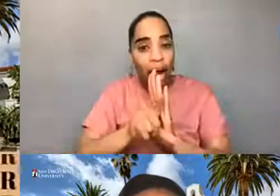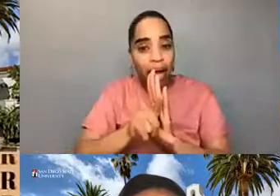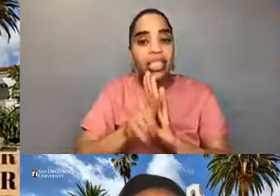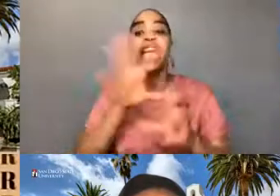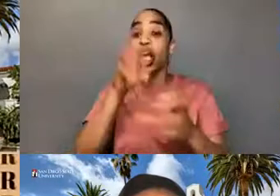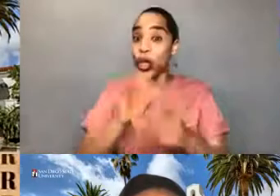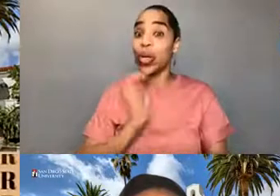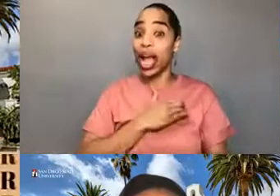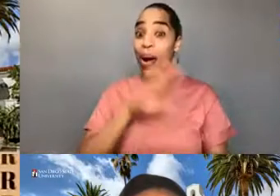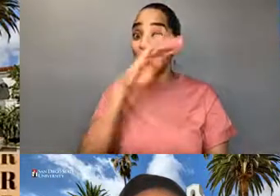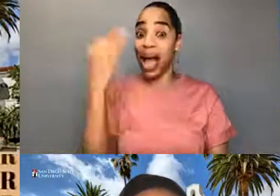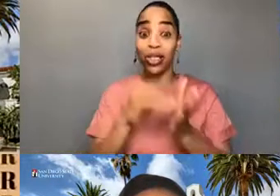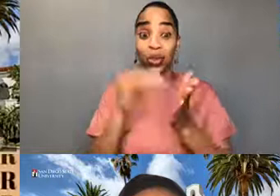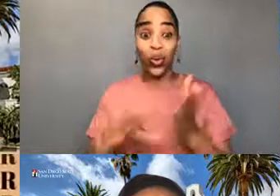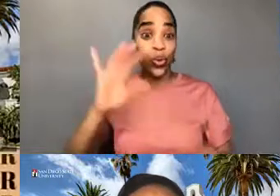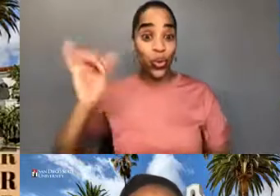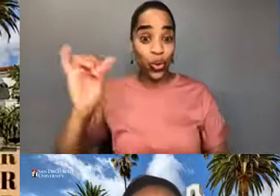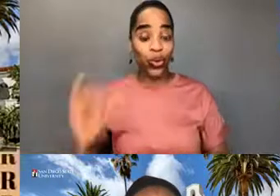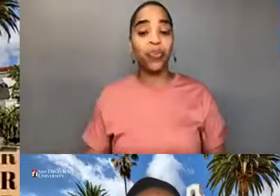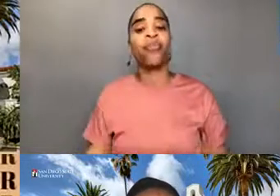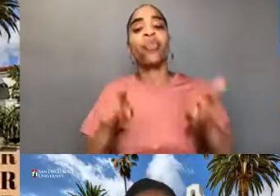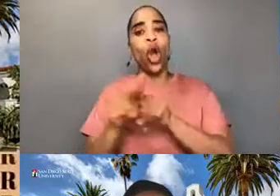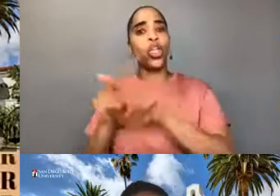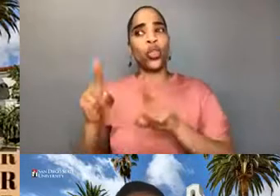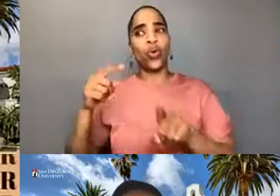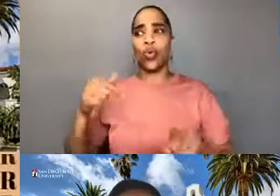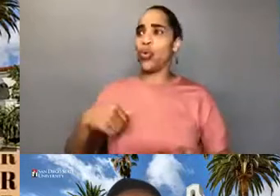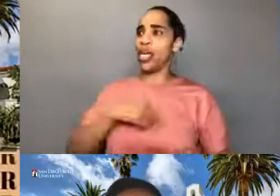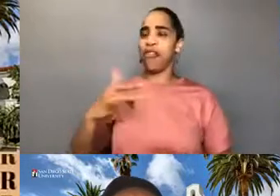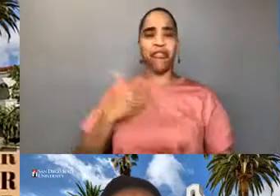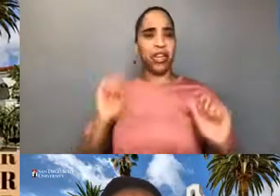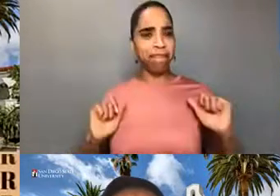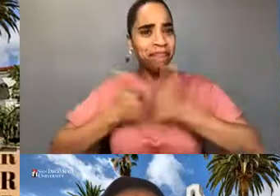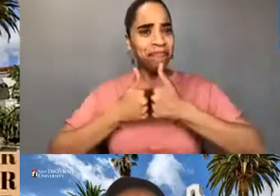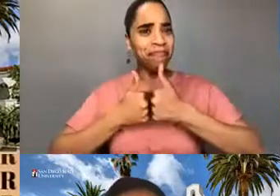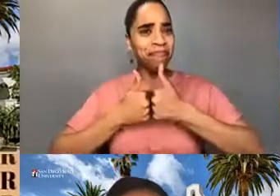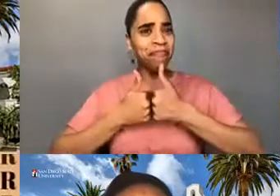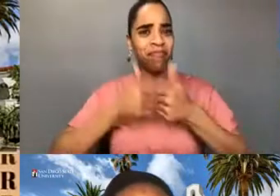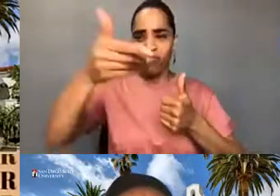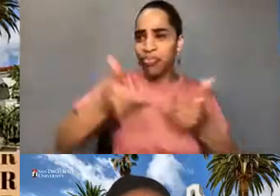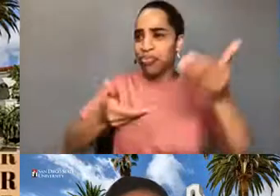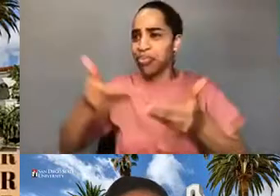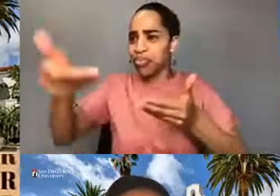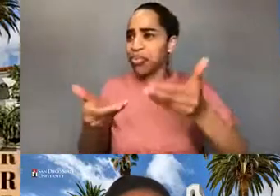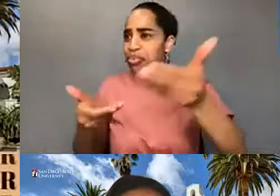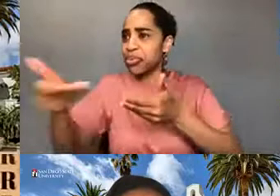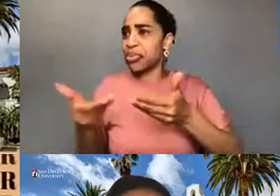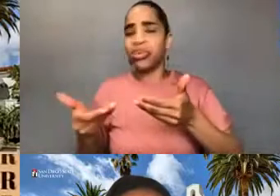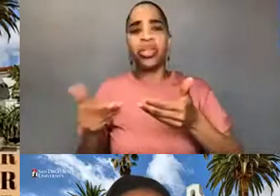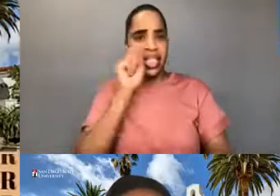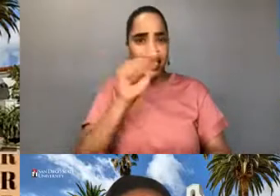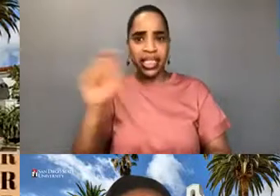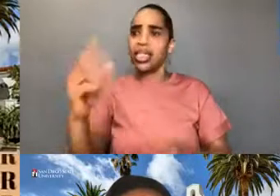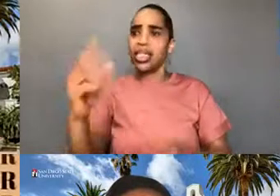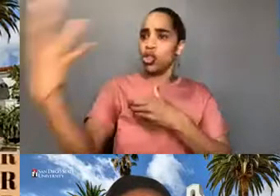Black students. But it also is a challenge because we want to make sure that the people that we're bringing to this institution are coming into an